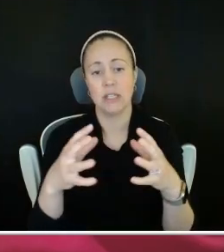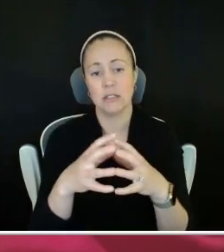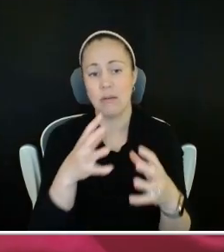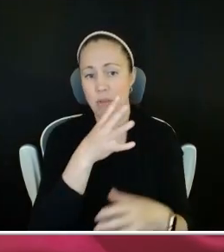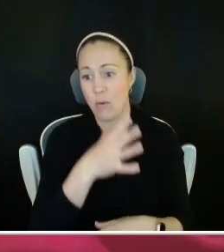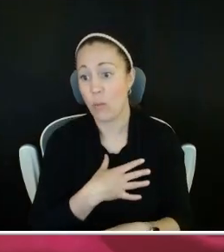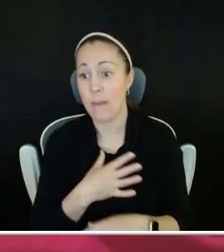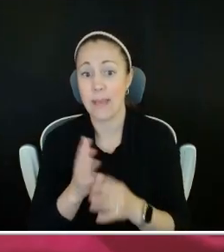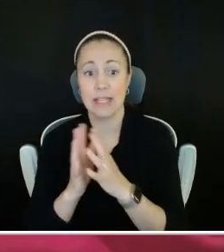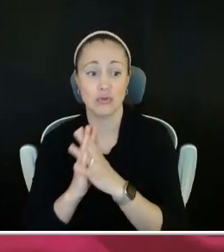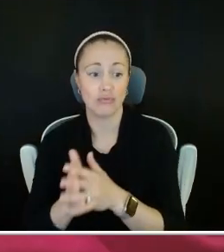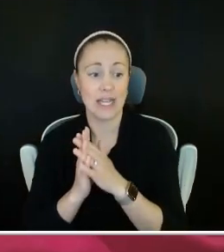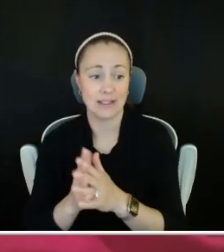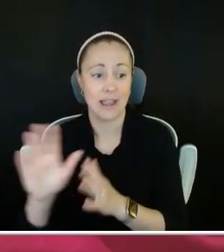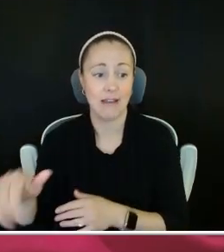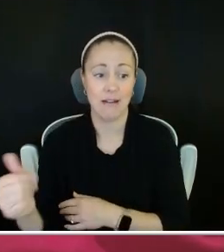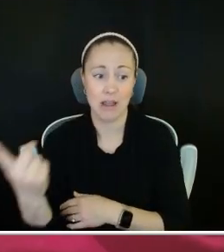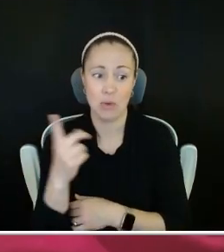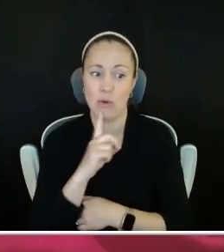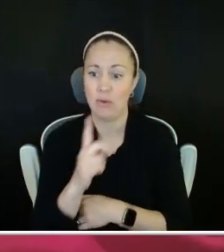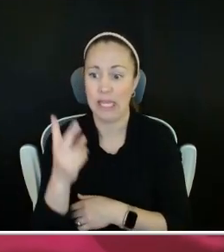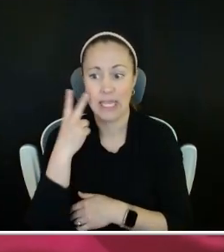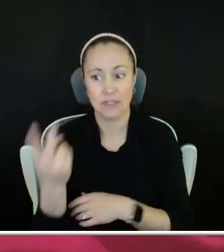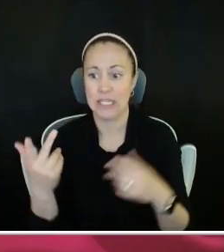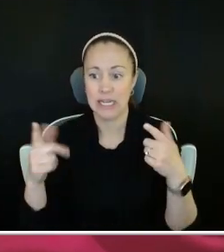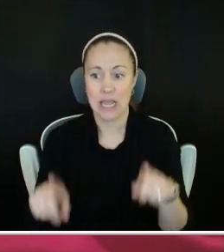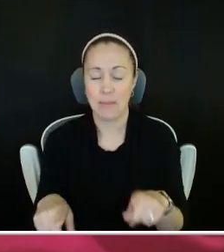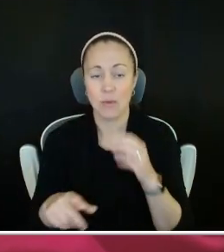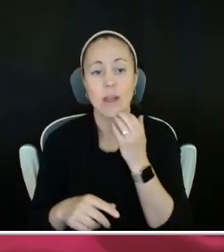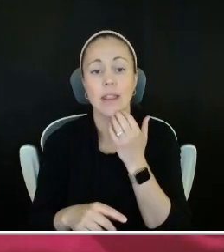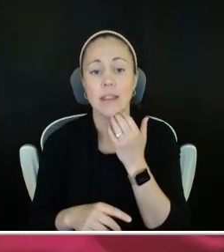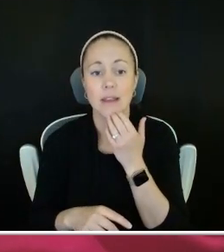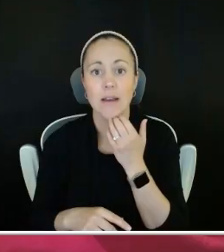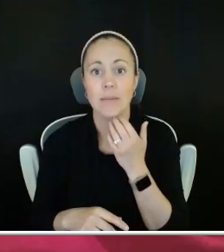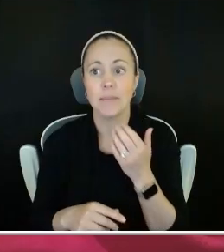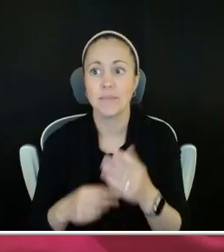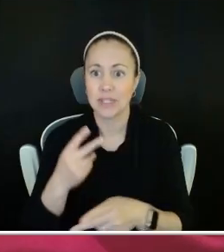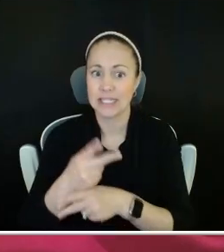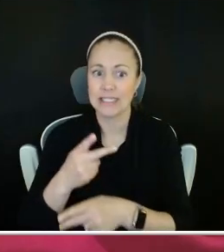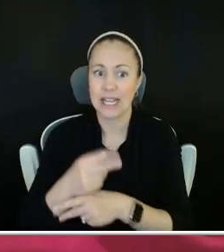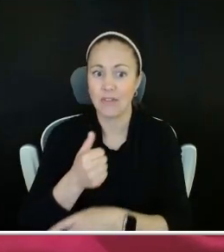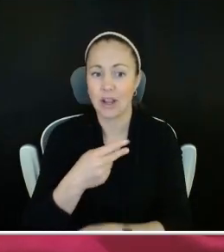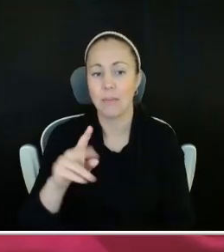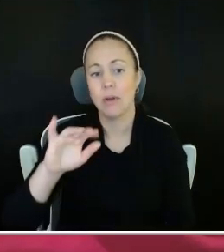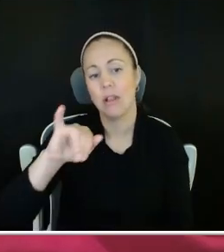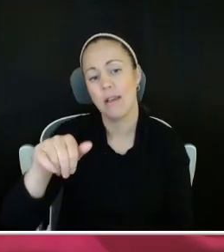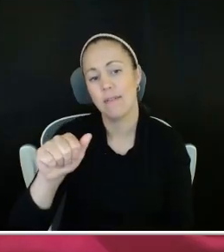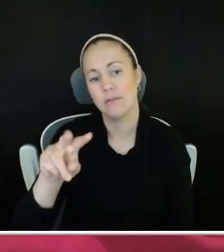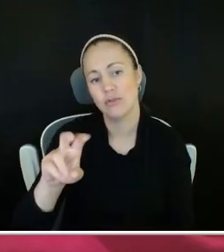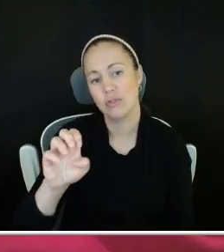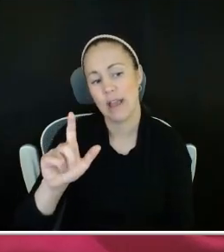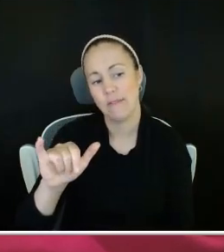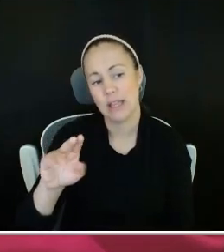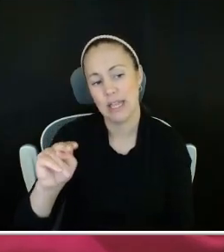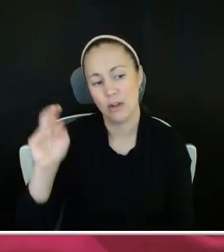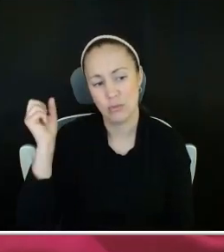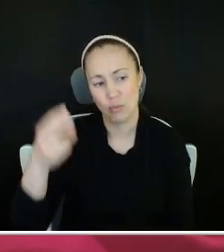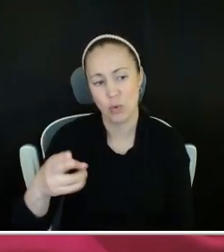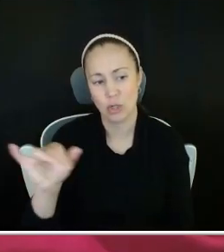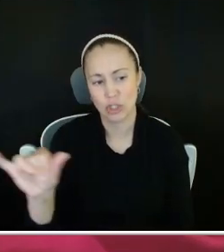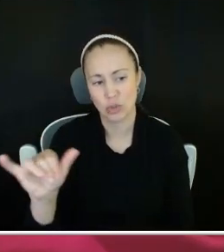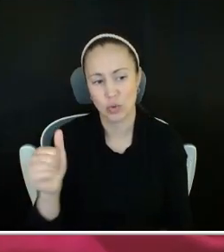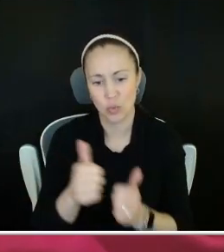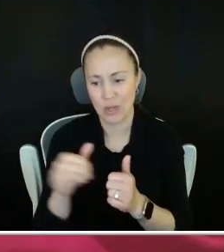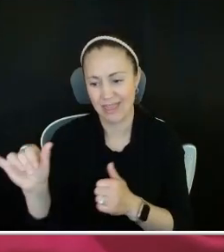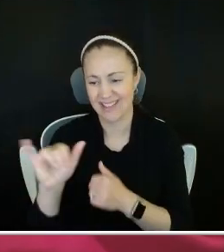wrestling is another huge one that I've seen it in. I'm taking care of a couple of javelin throwers with these injuries.